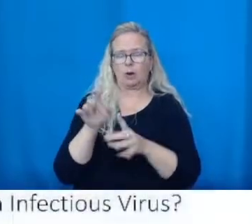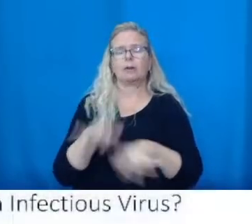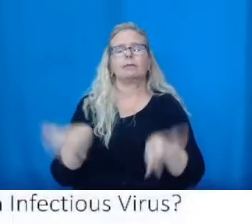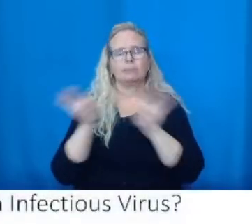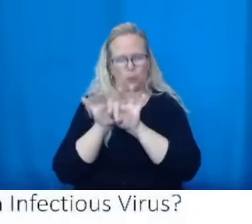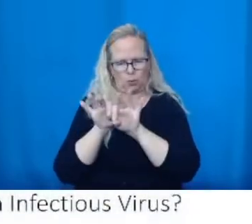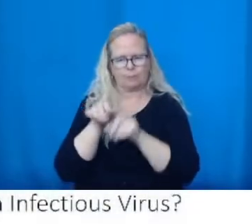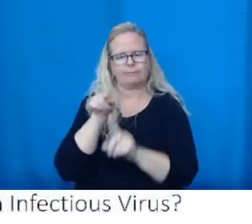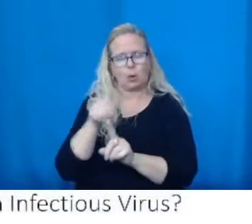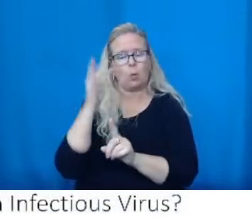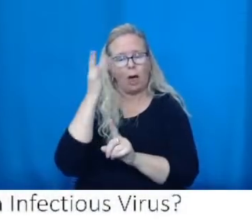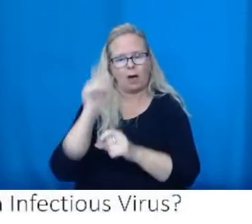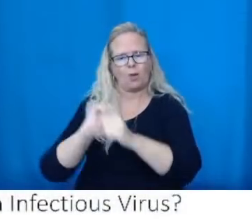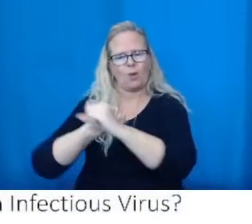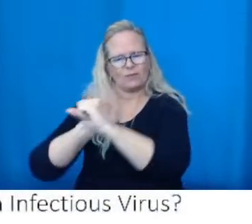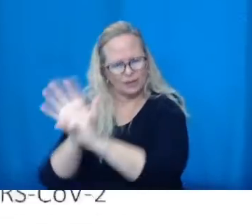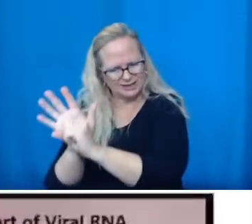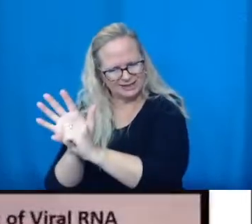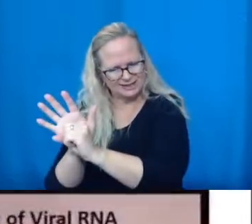slide, please.